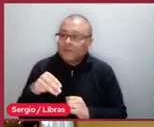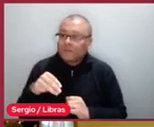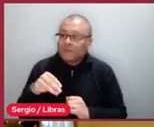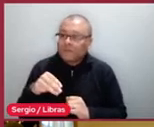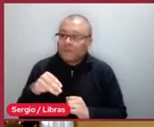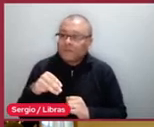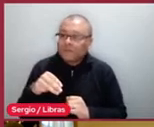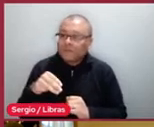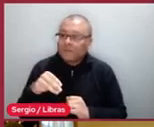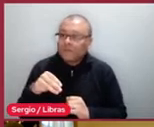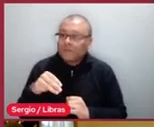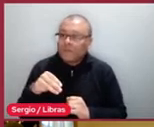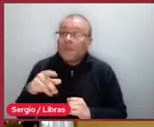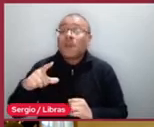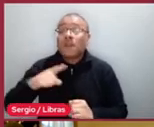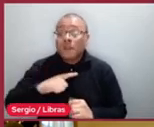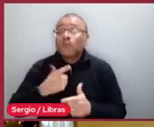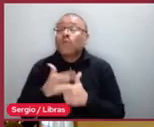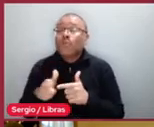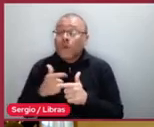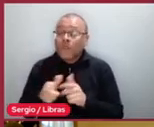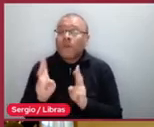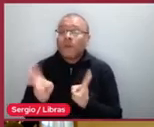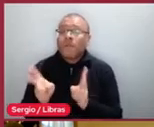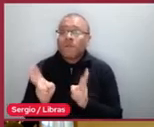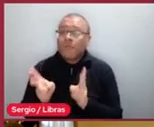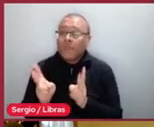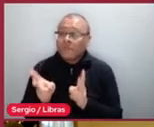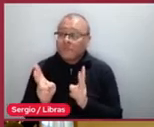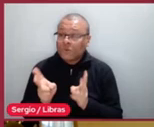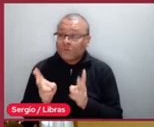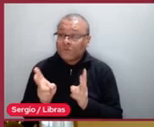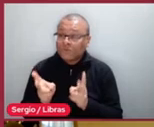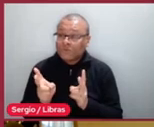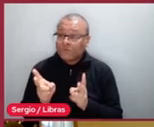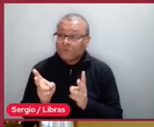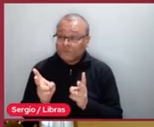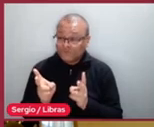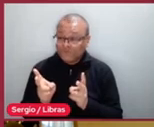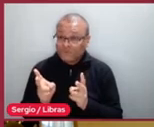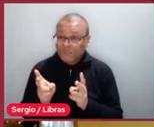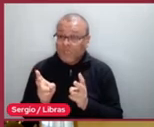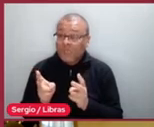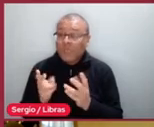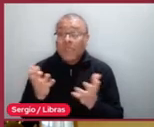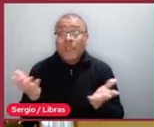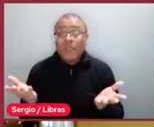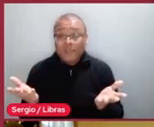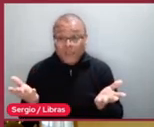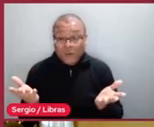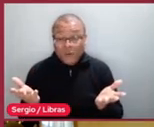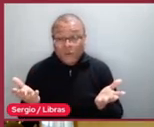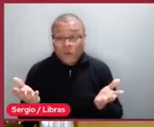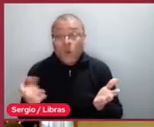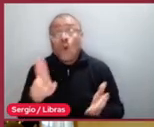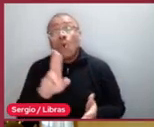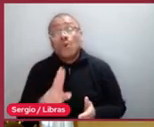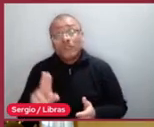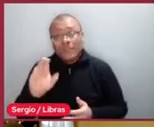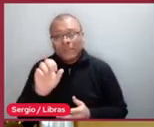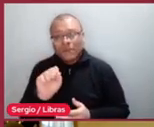it also have the same problem. We can't merge these things. So recently, dry schema did